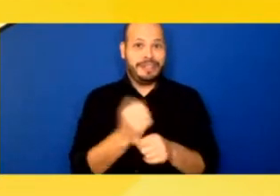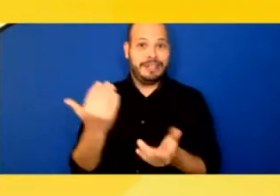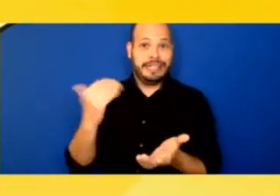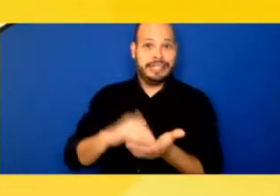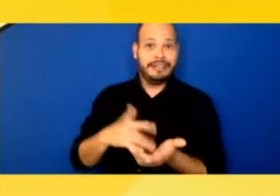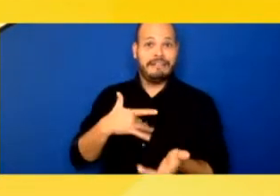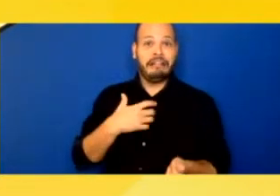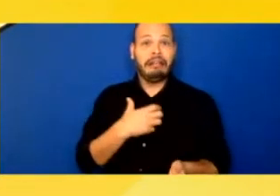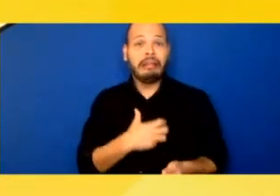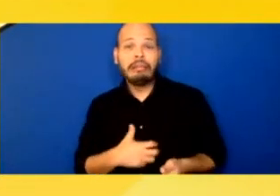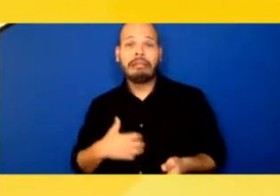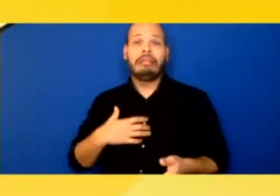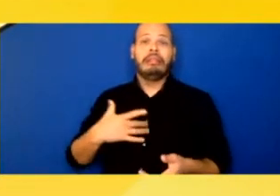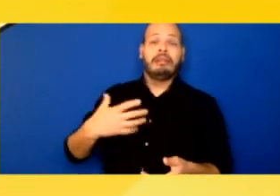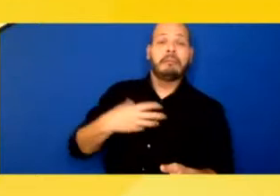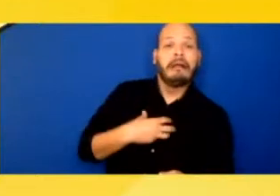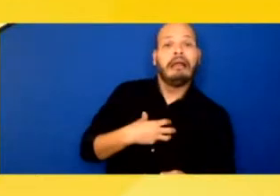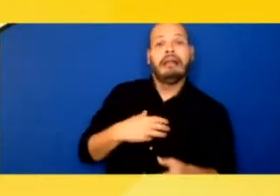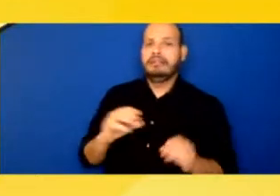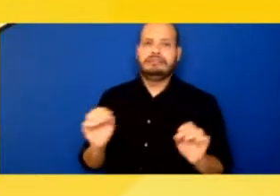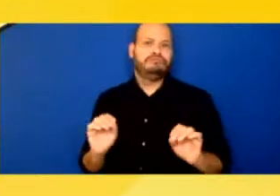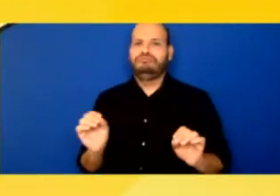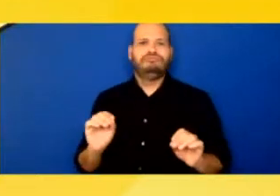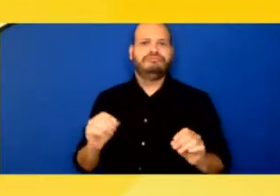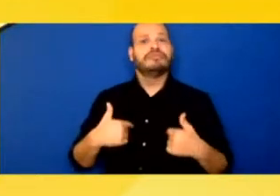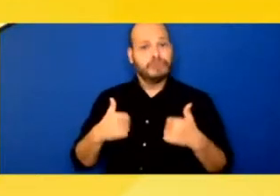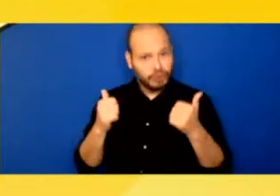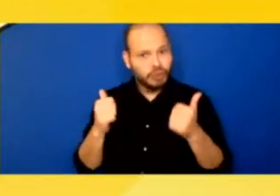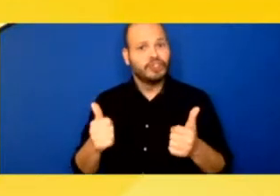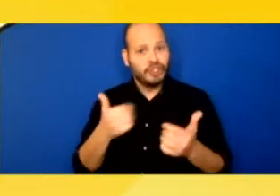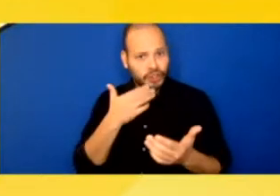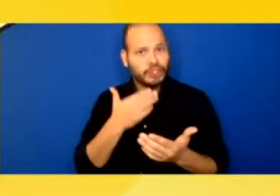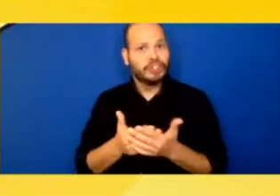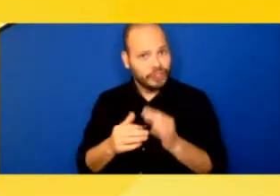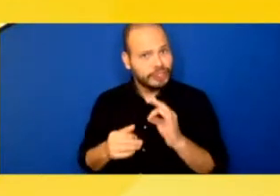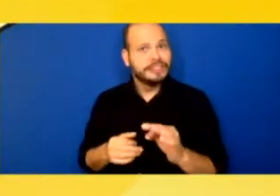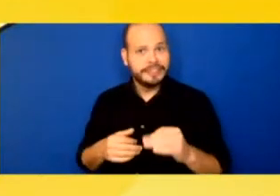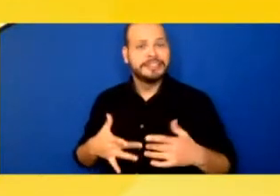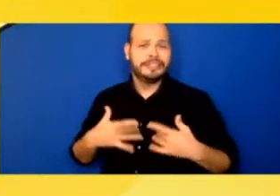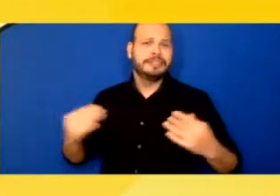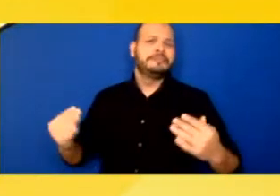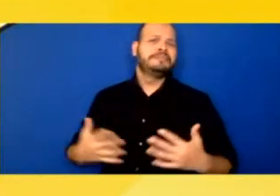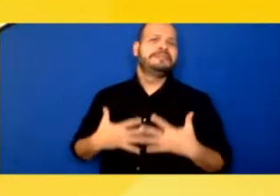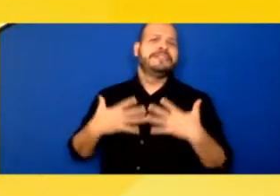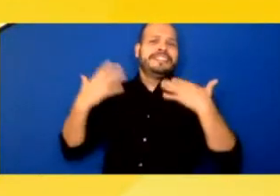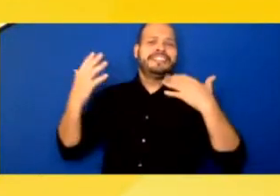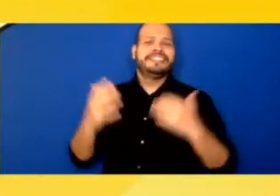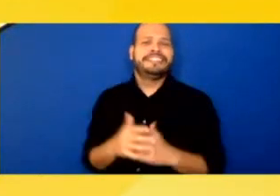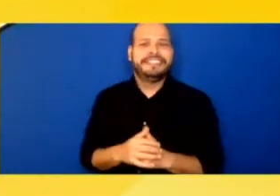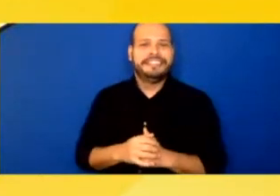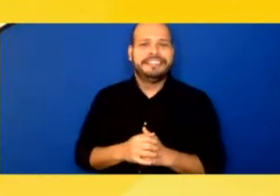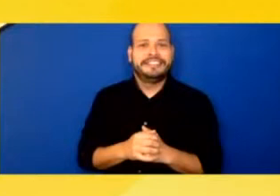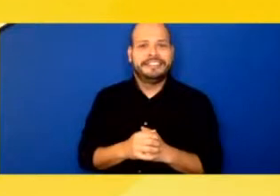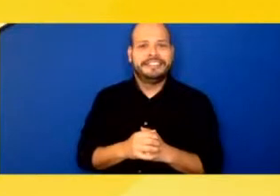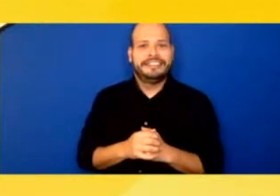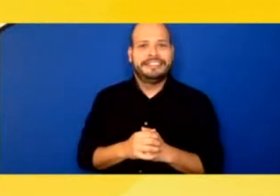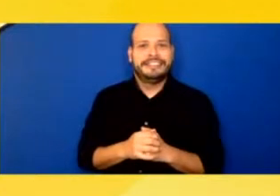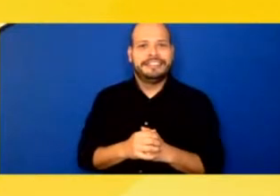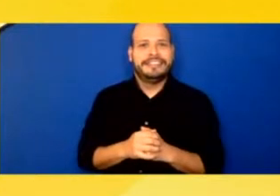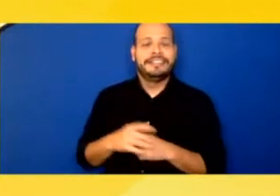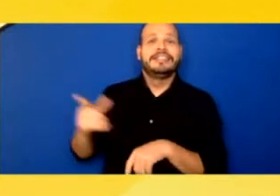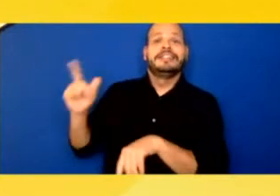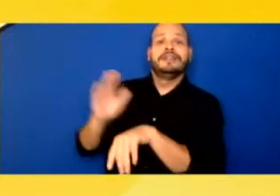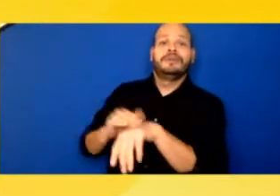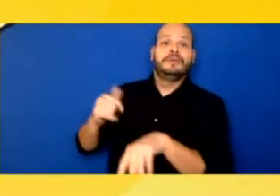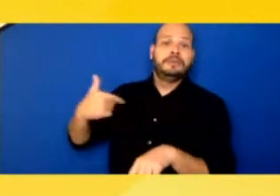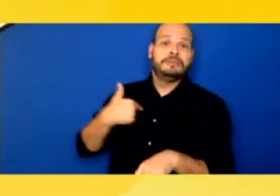work. And so this call today is a call about engagement, all of us being engaged,